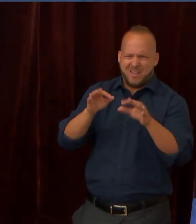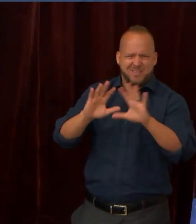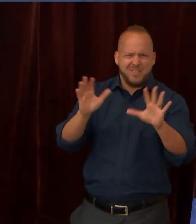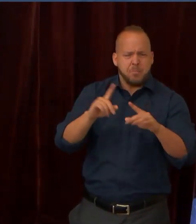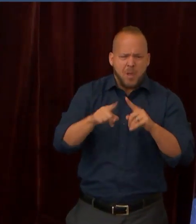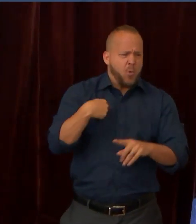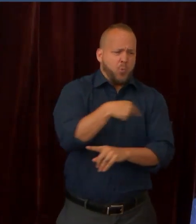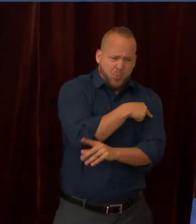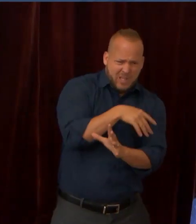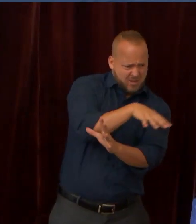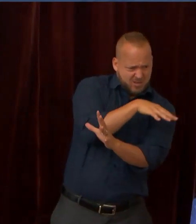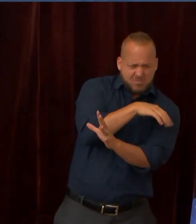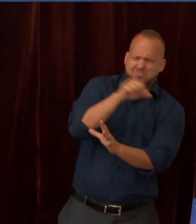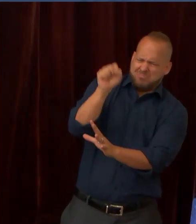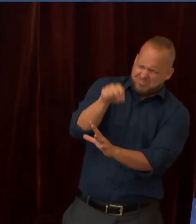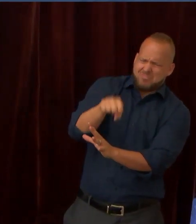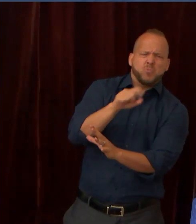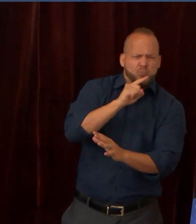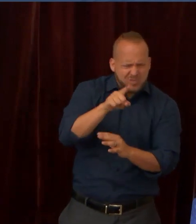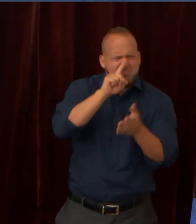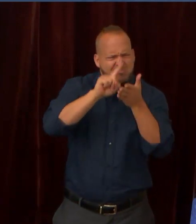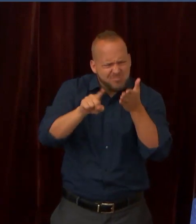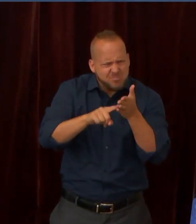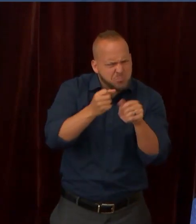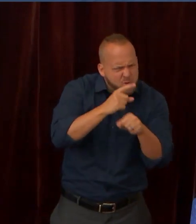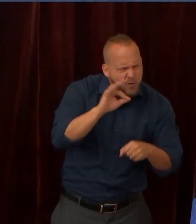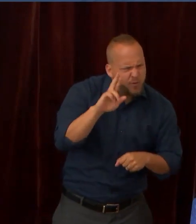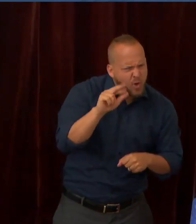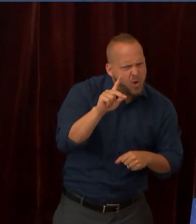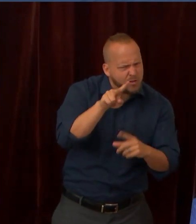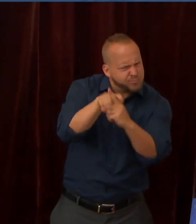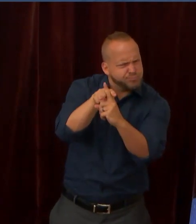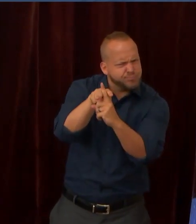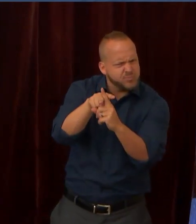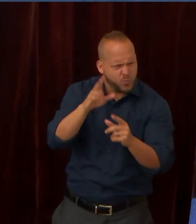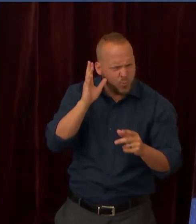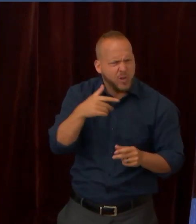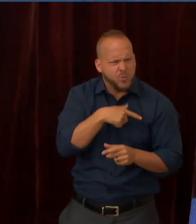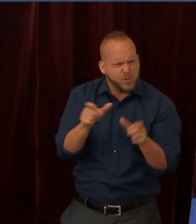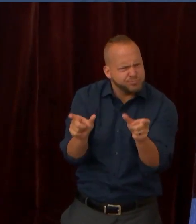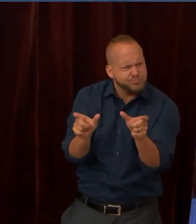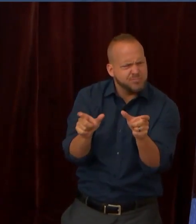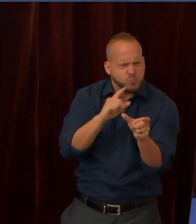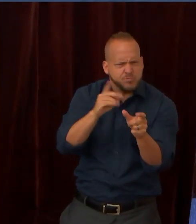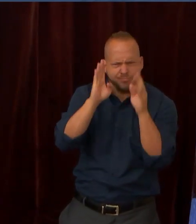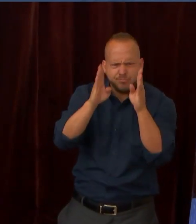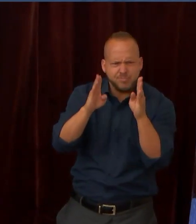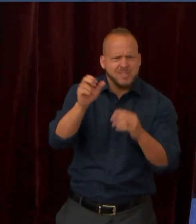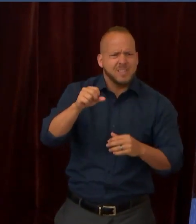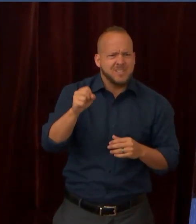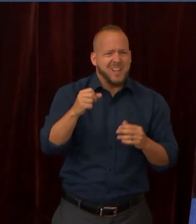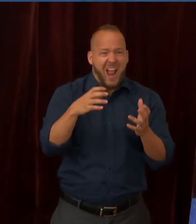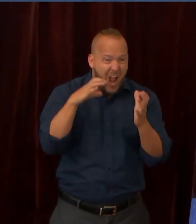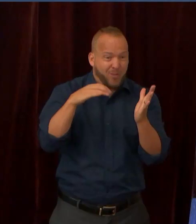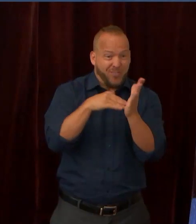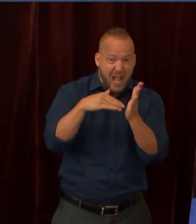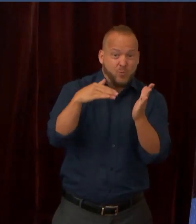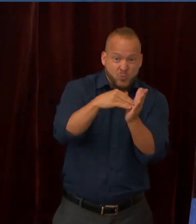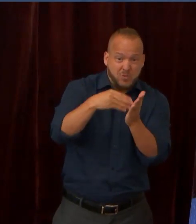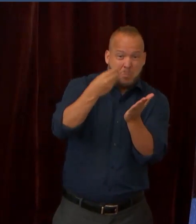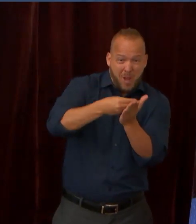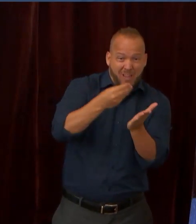law enforcement activity that's been involved in that. We know that we are not the only state that has been